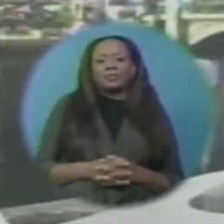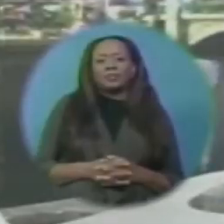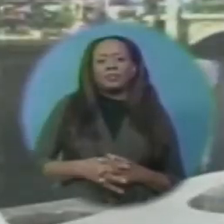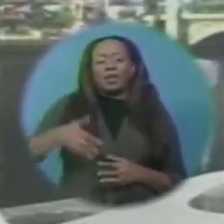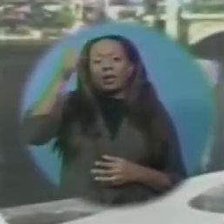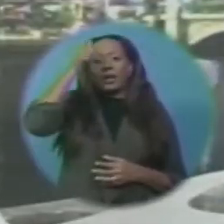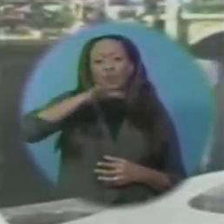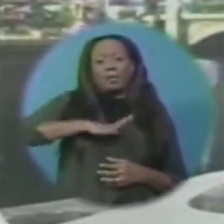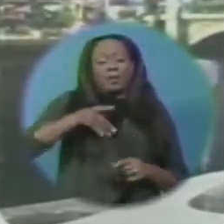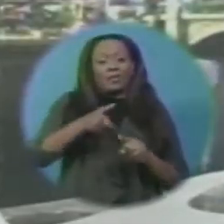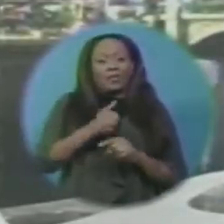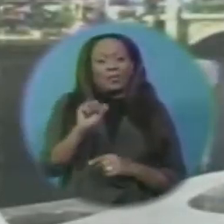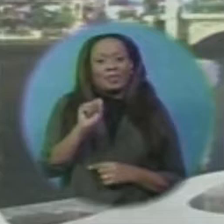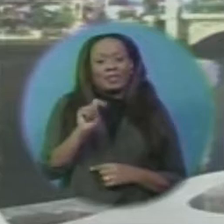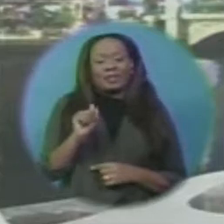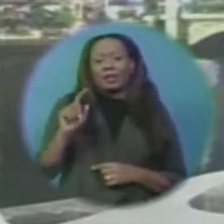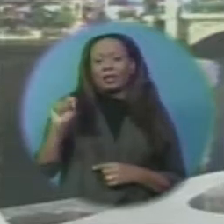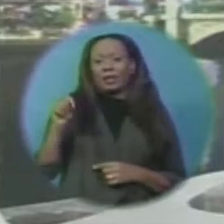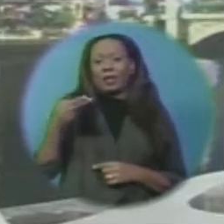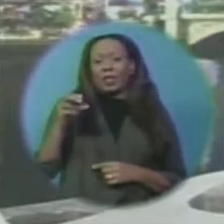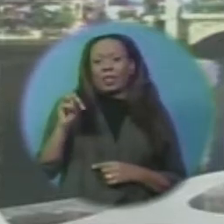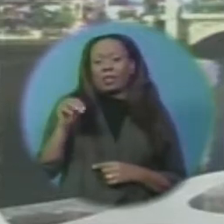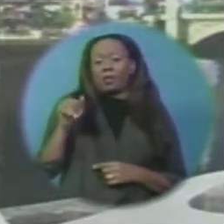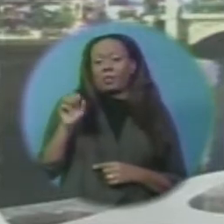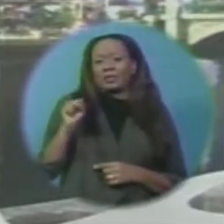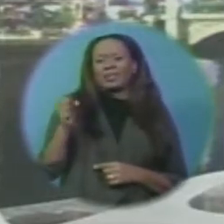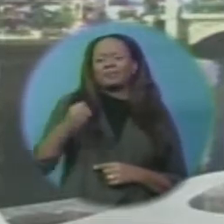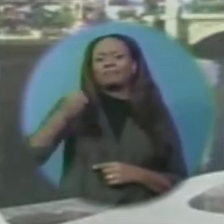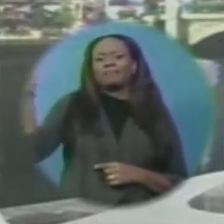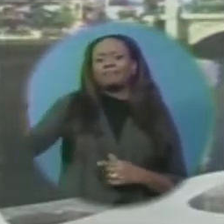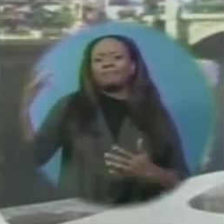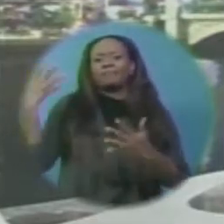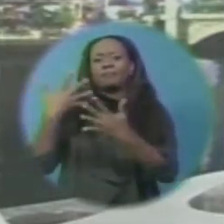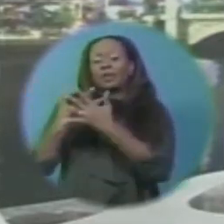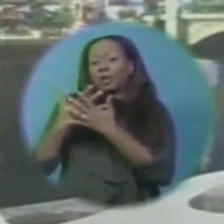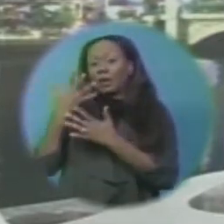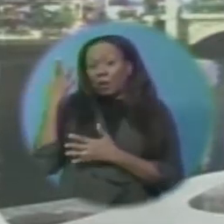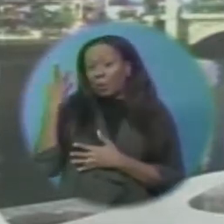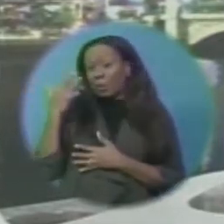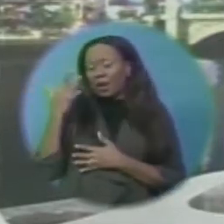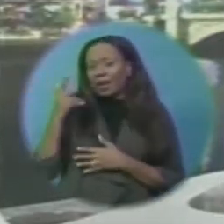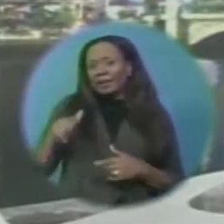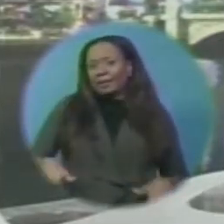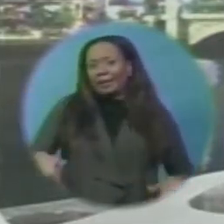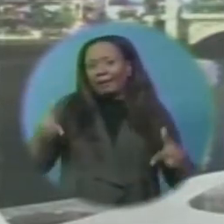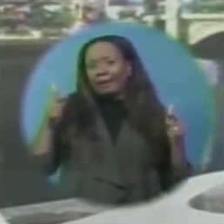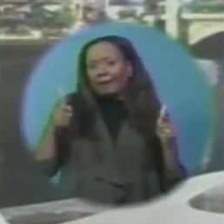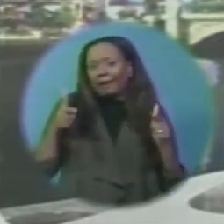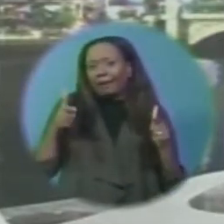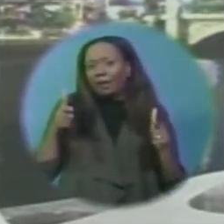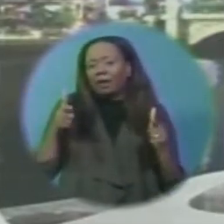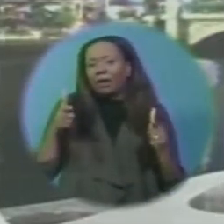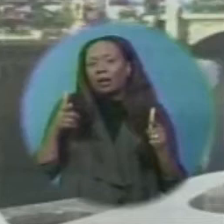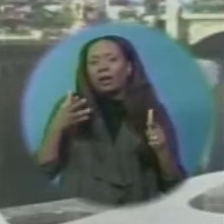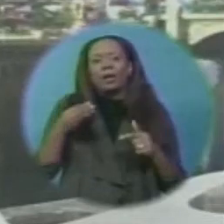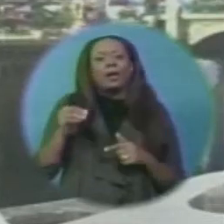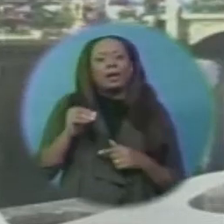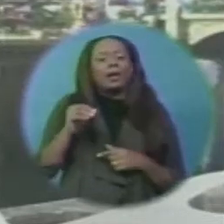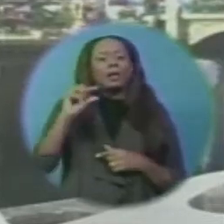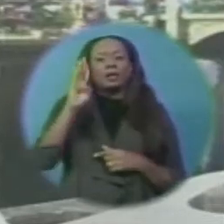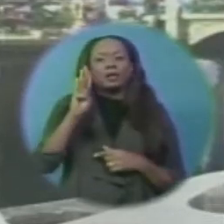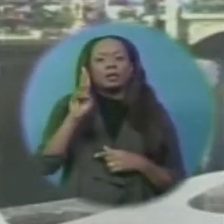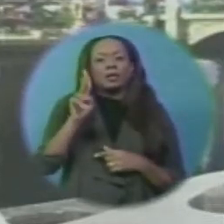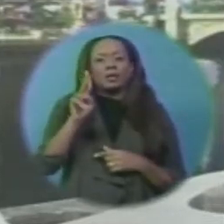A St. Thomas man has been remanded to Her Majesty's Prison at Dodds on gun and ammunition charges. He is